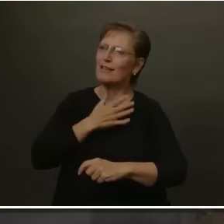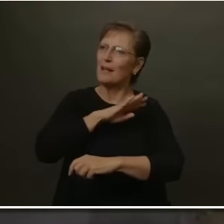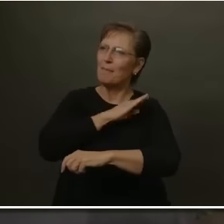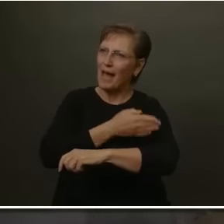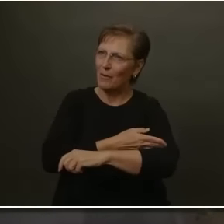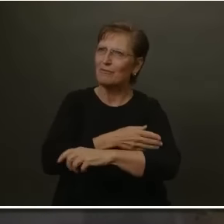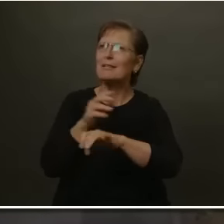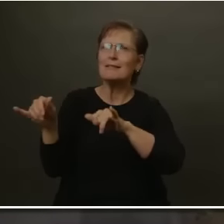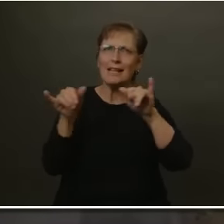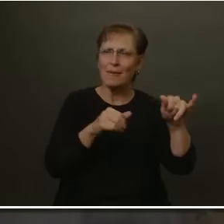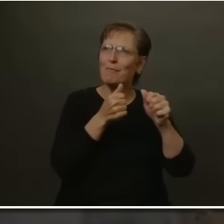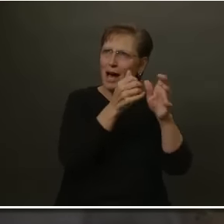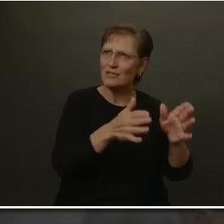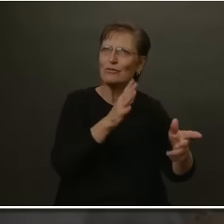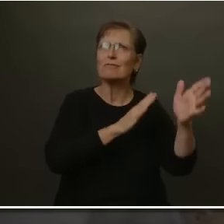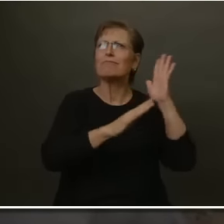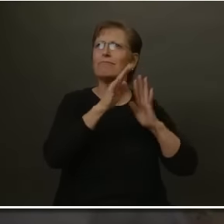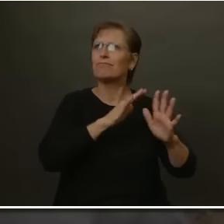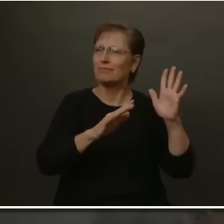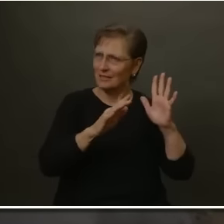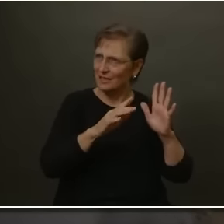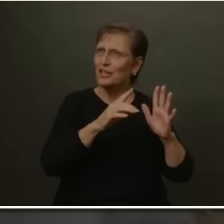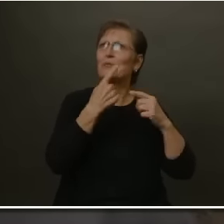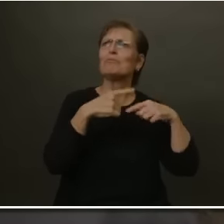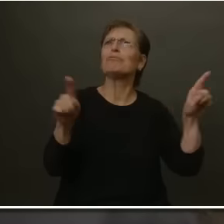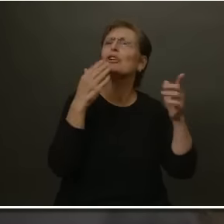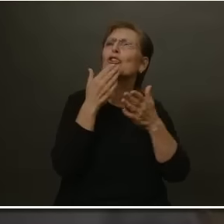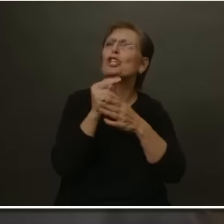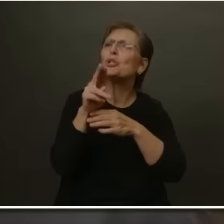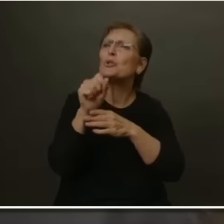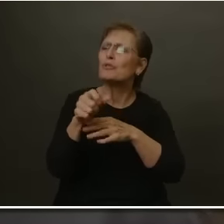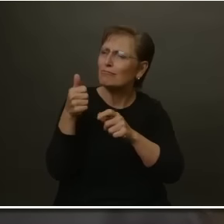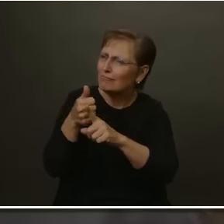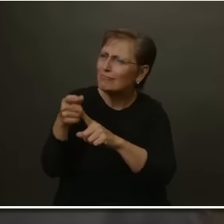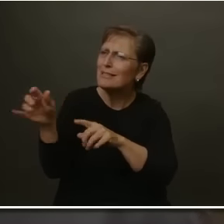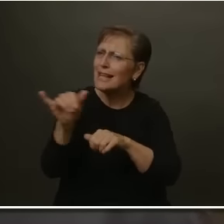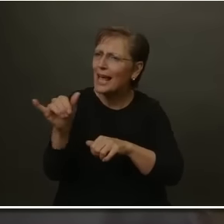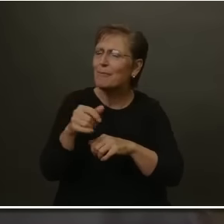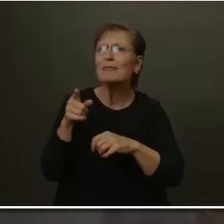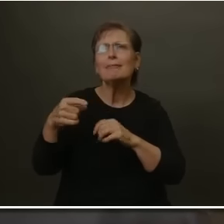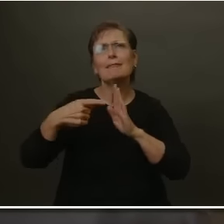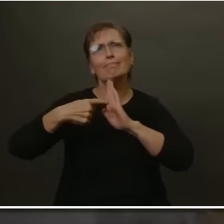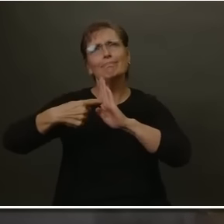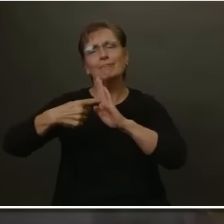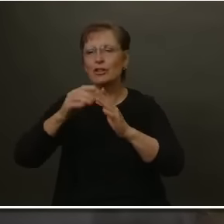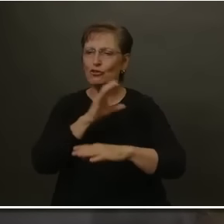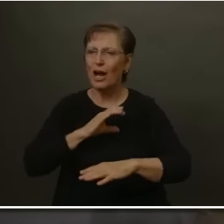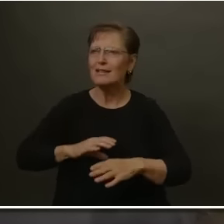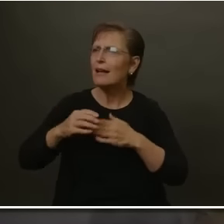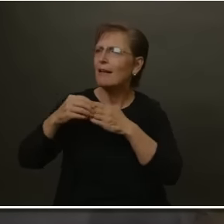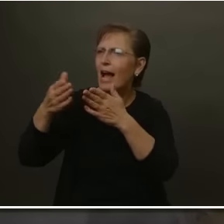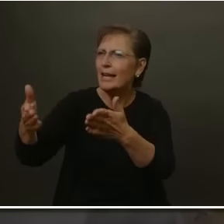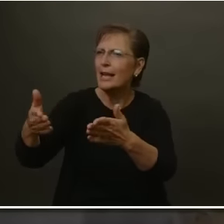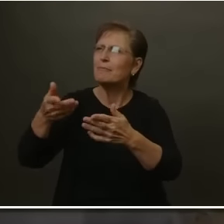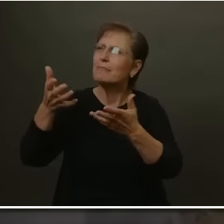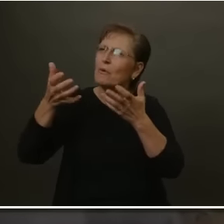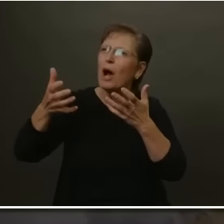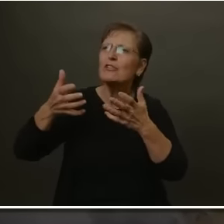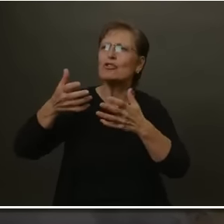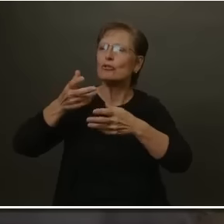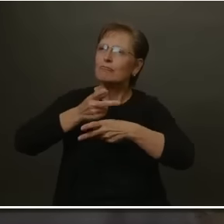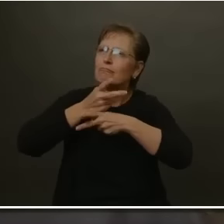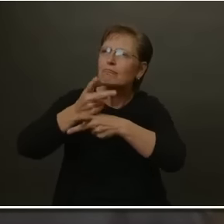news of our redemption in Jesus. As an ambassador for Christ, guide him as he seeks to shepherd his church in